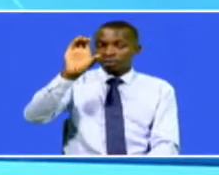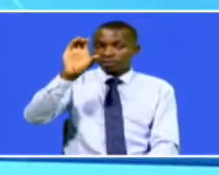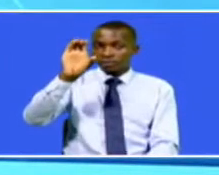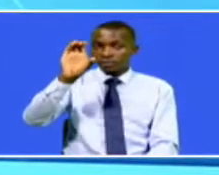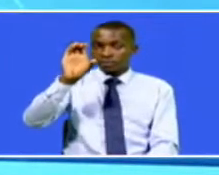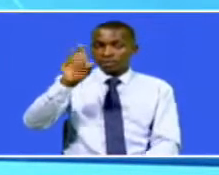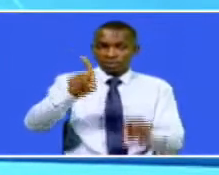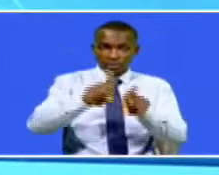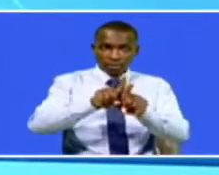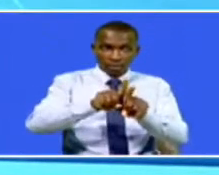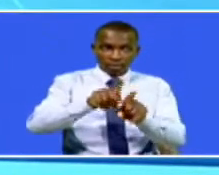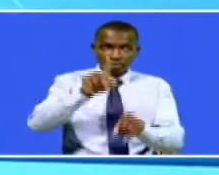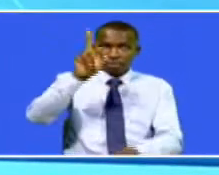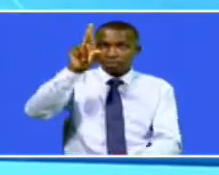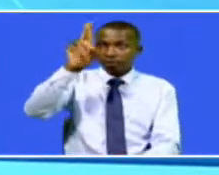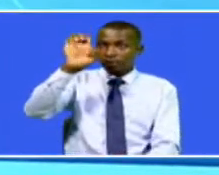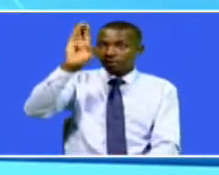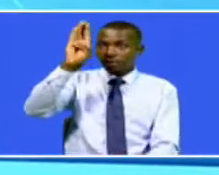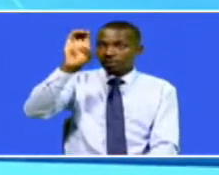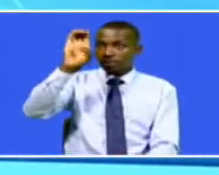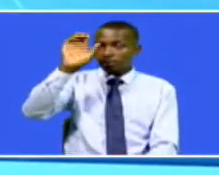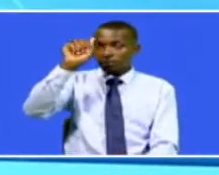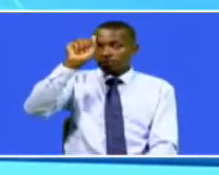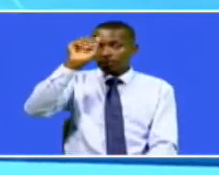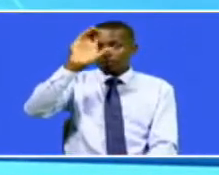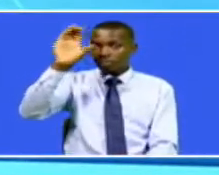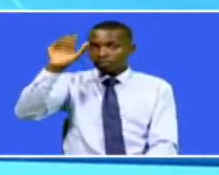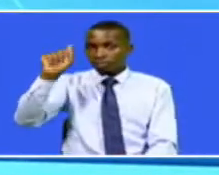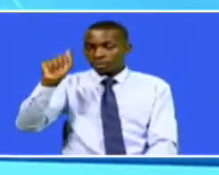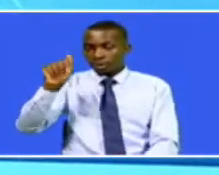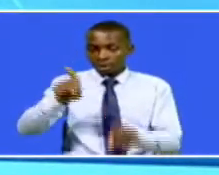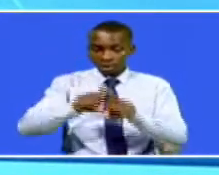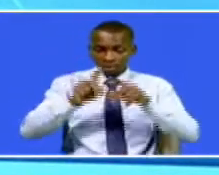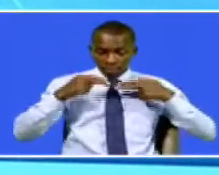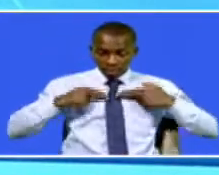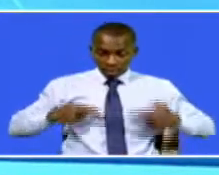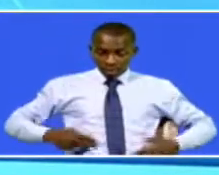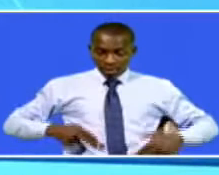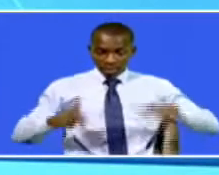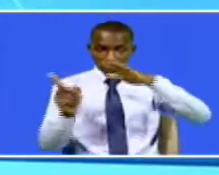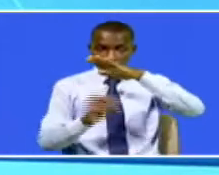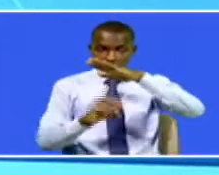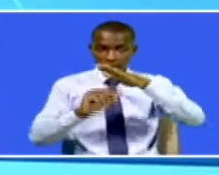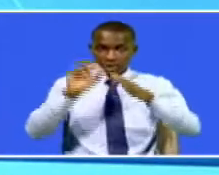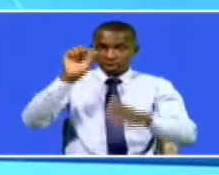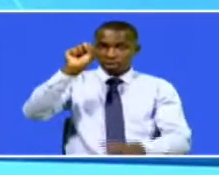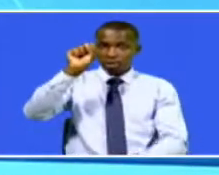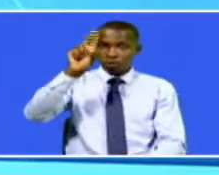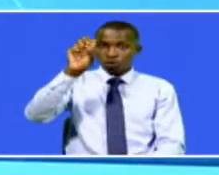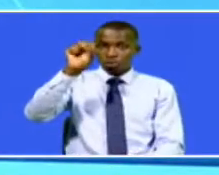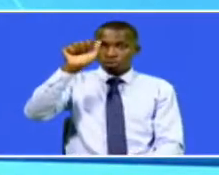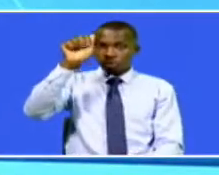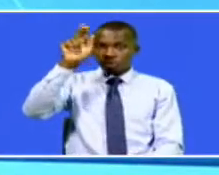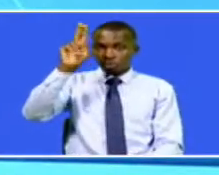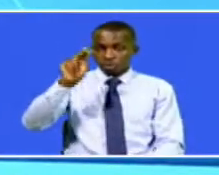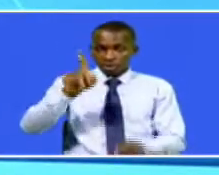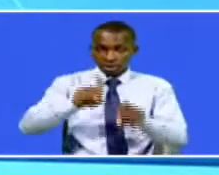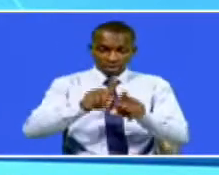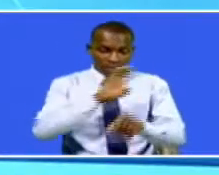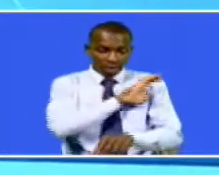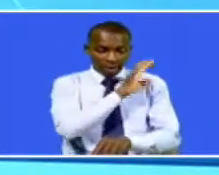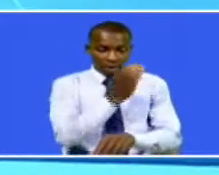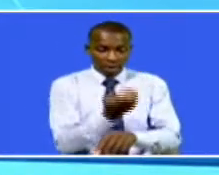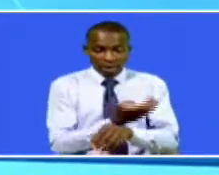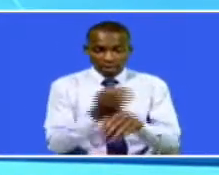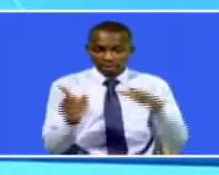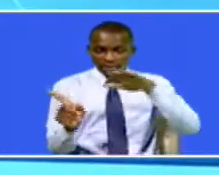Regional Development counterpart Rebecca Miano, Health's Susan Wafula and Energy's Davis Churcher. Our